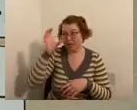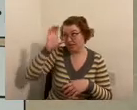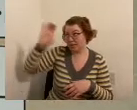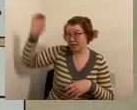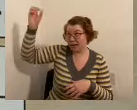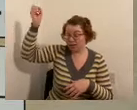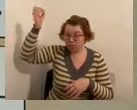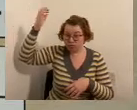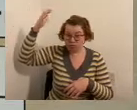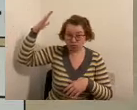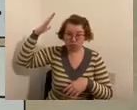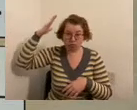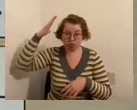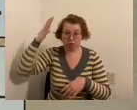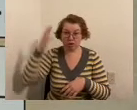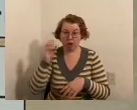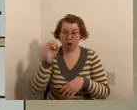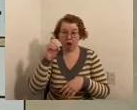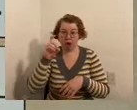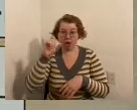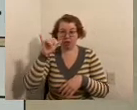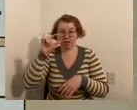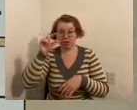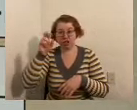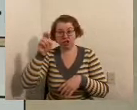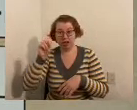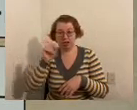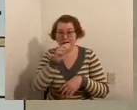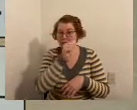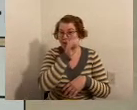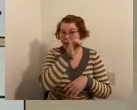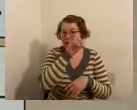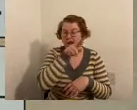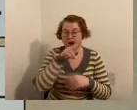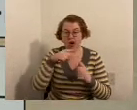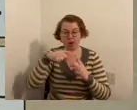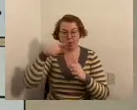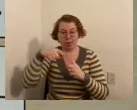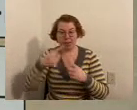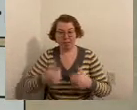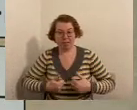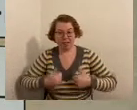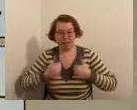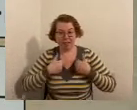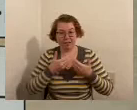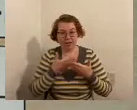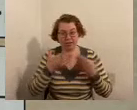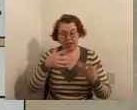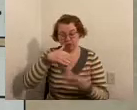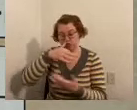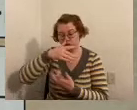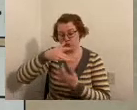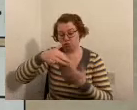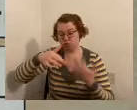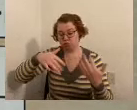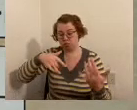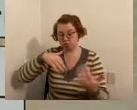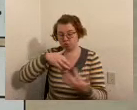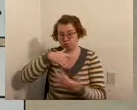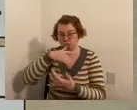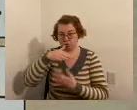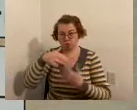sunlight and oxygen and air. When living things interact with